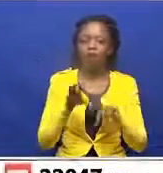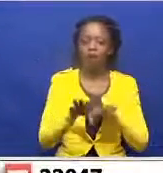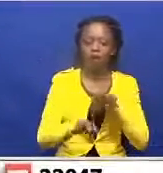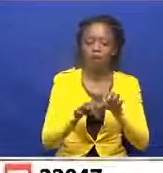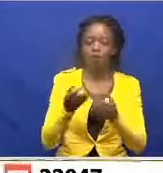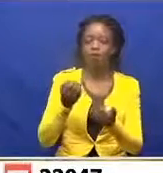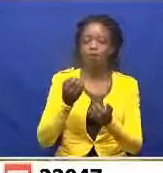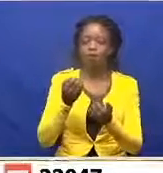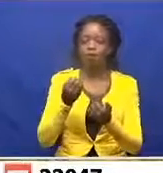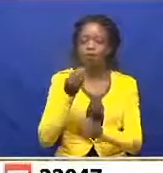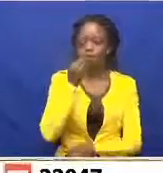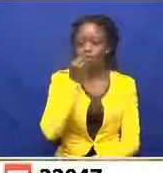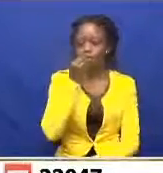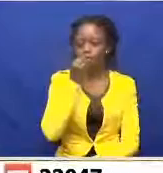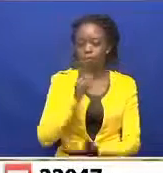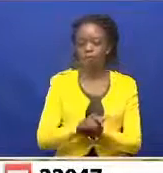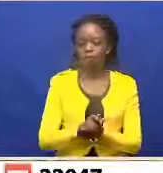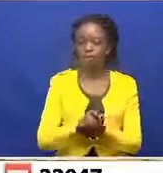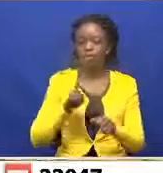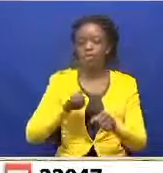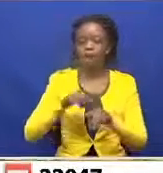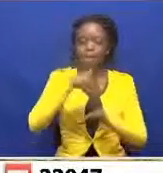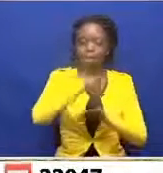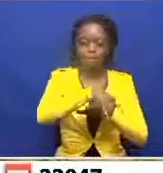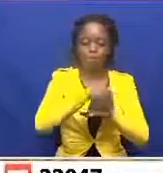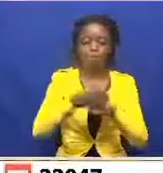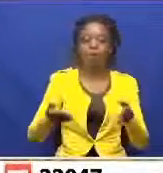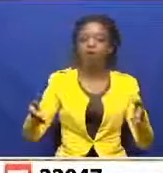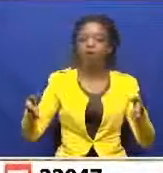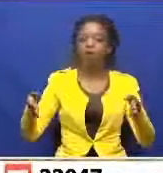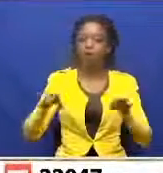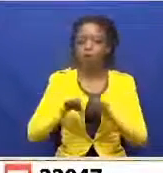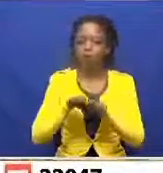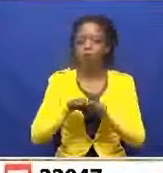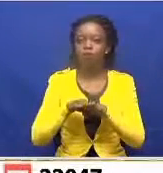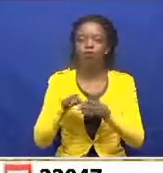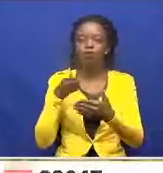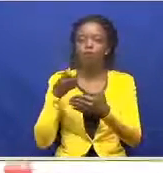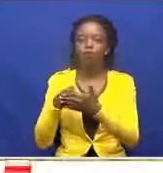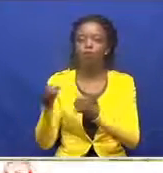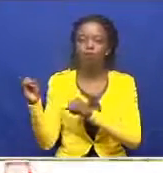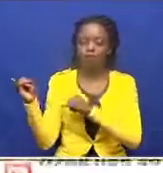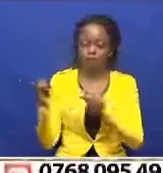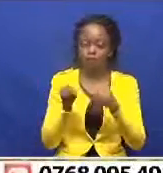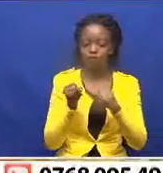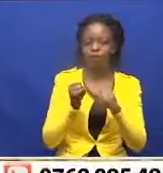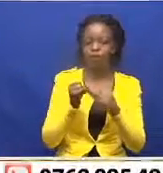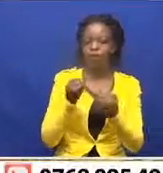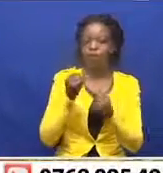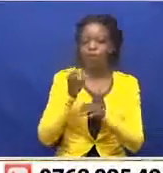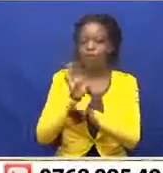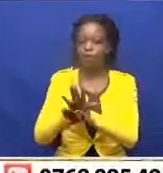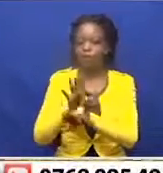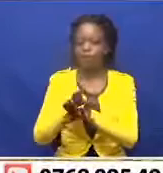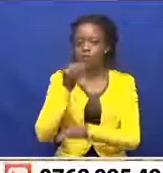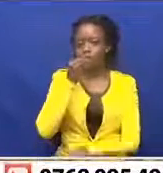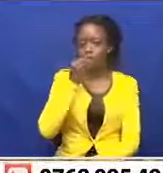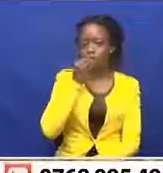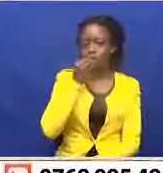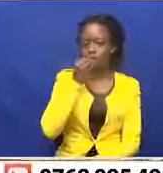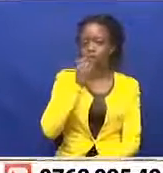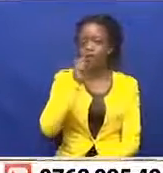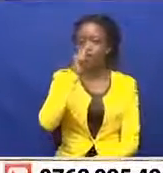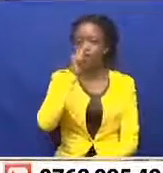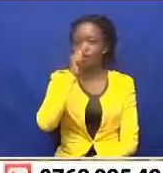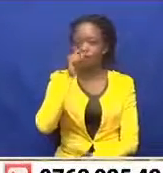feed. When the borders were blocked off, they stopped bringing in fishmeal into the country. Fishmeal is our main competitive product, so Tanzania